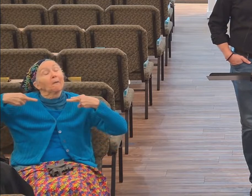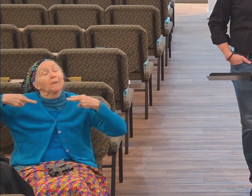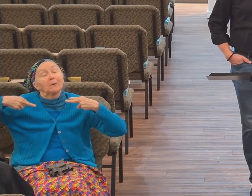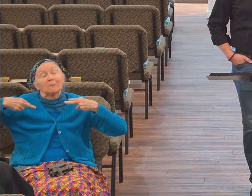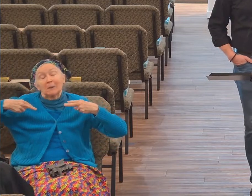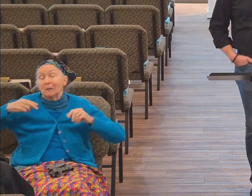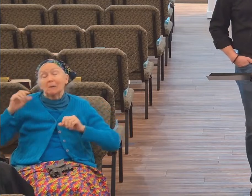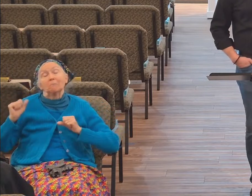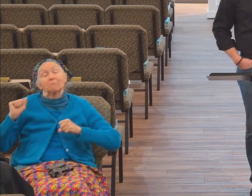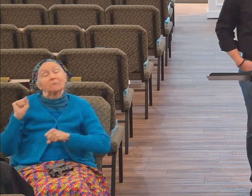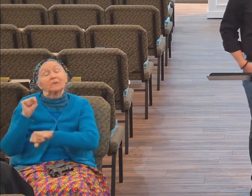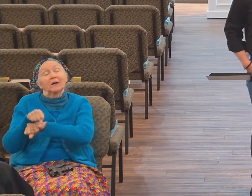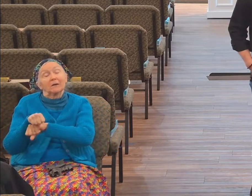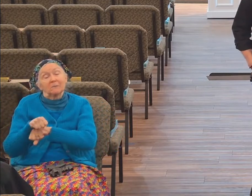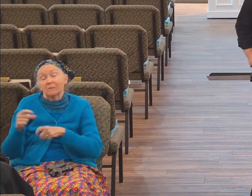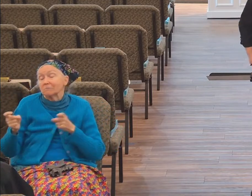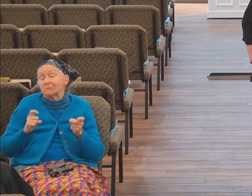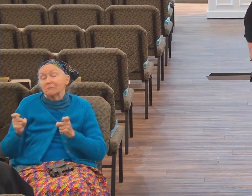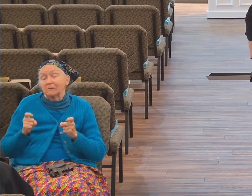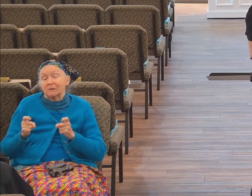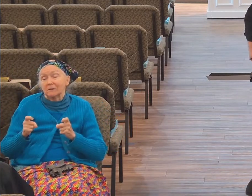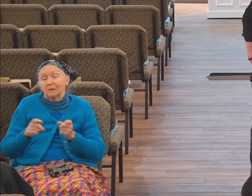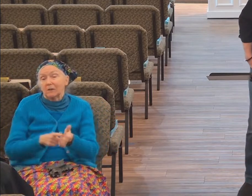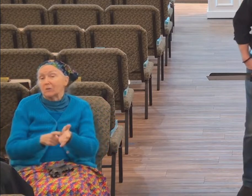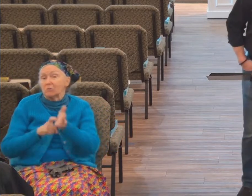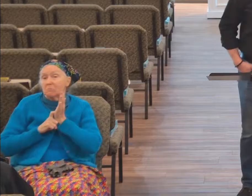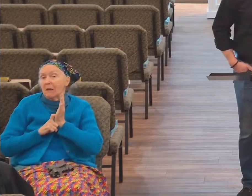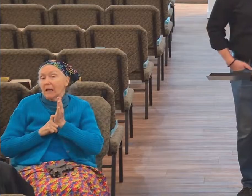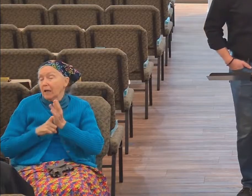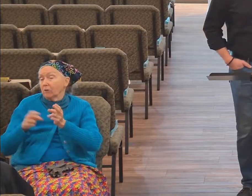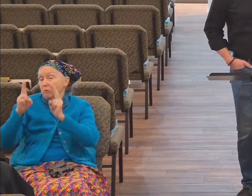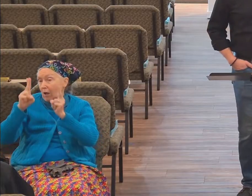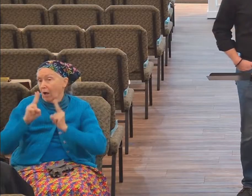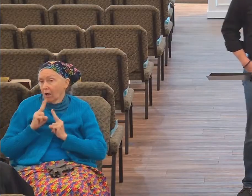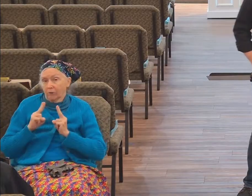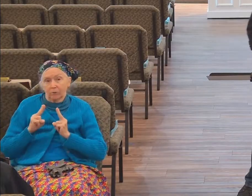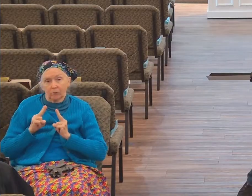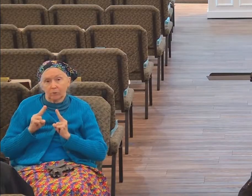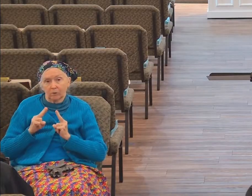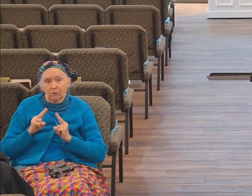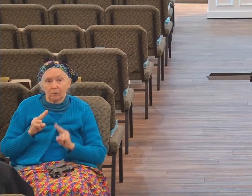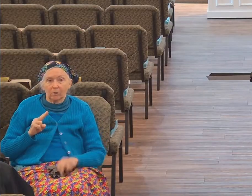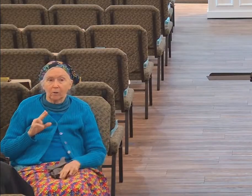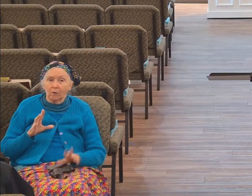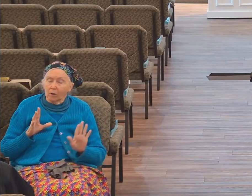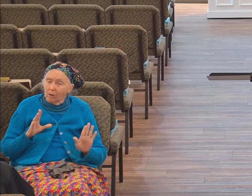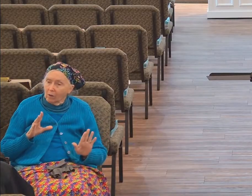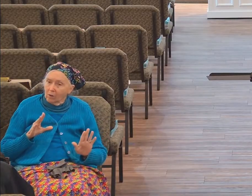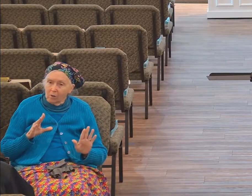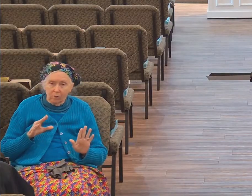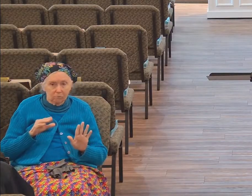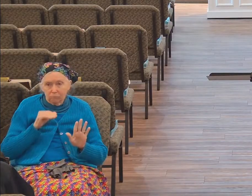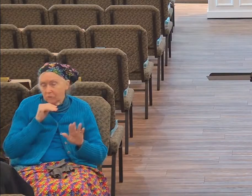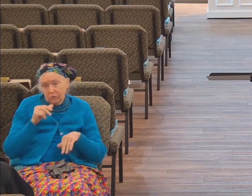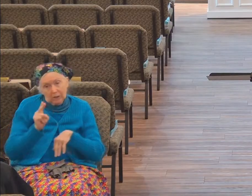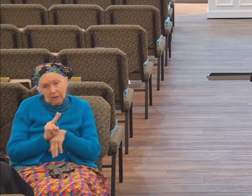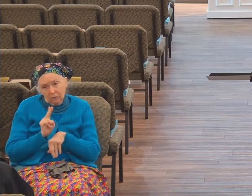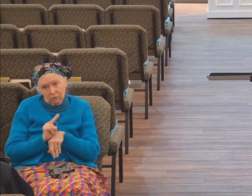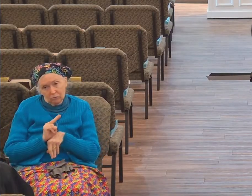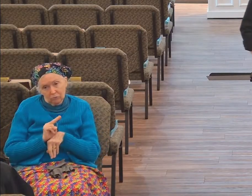right? We did not demand honor. Didn't even leverage authority.